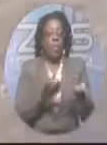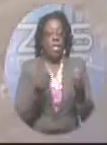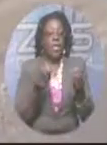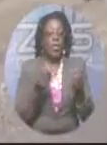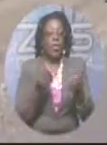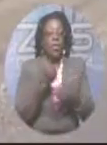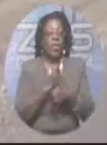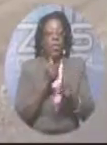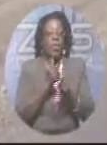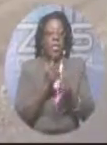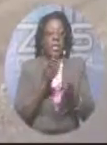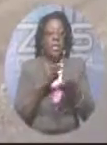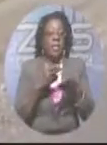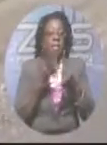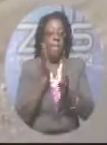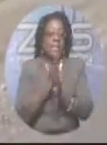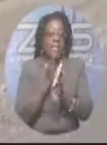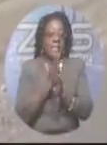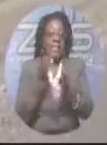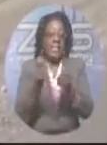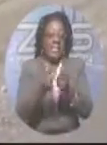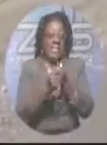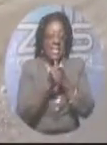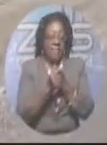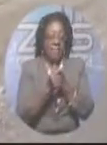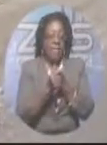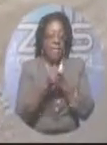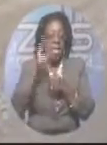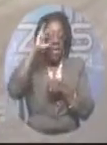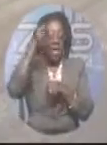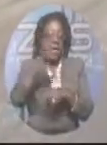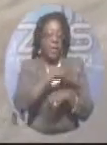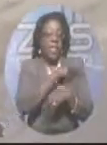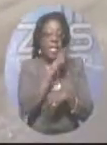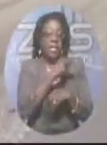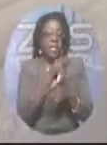make public transportation safer. Jared Higgs, ZNS Network News.